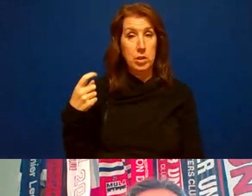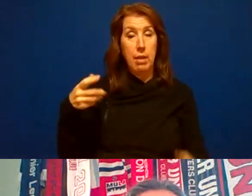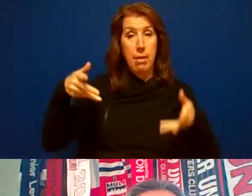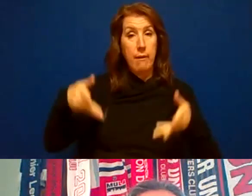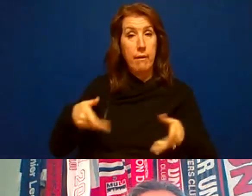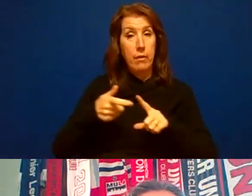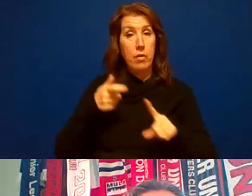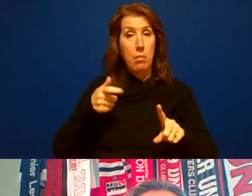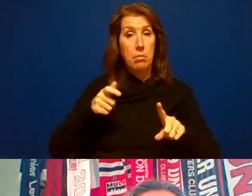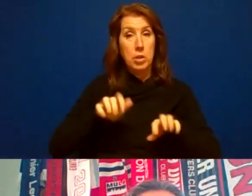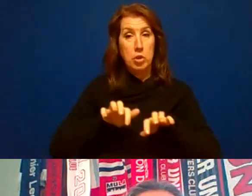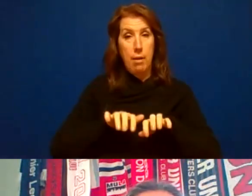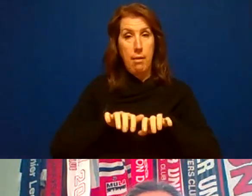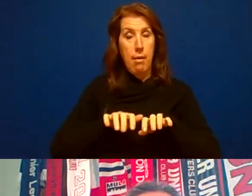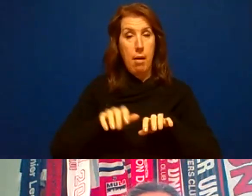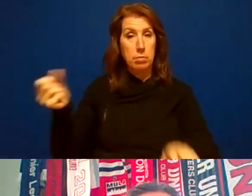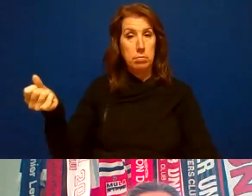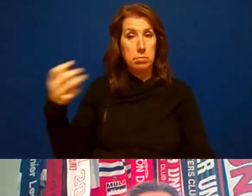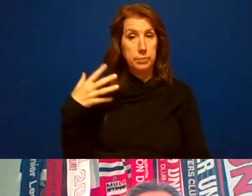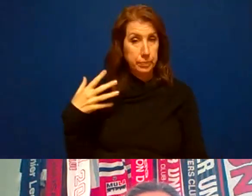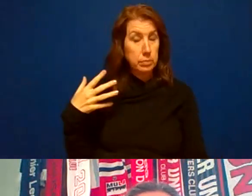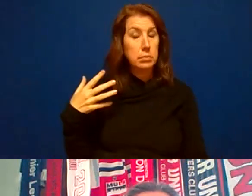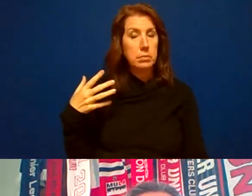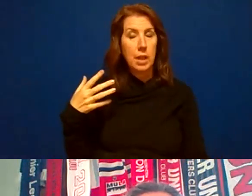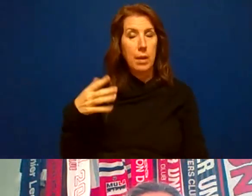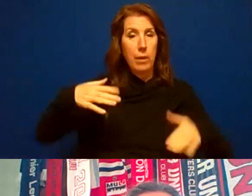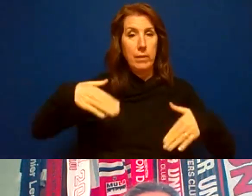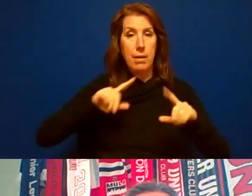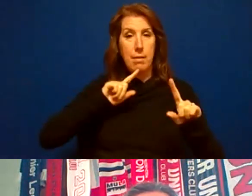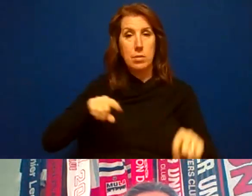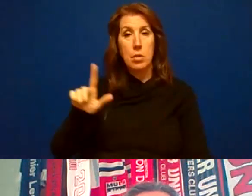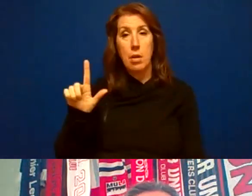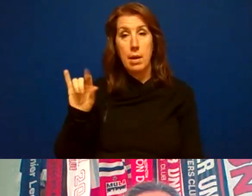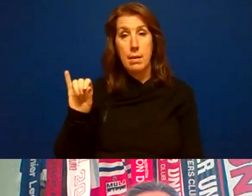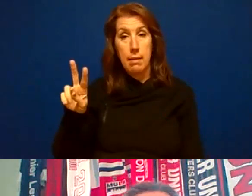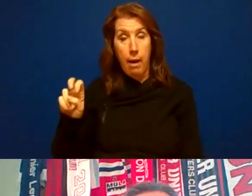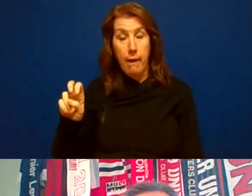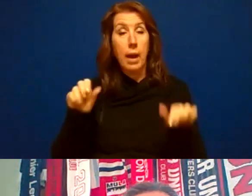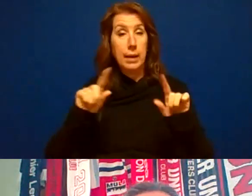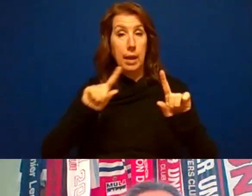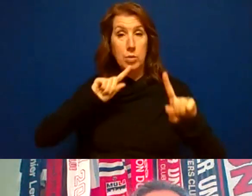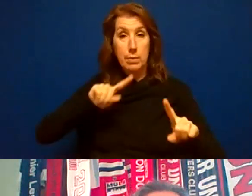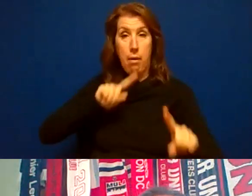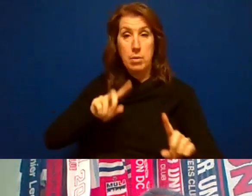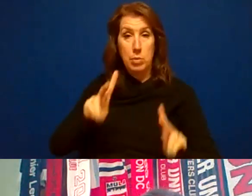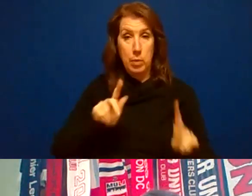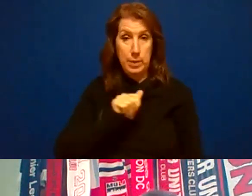chat that didn't get answered live. And I'd be happy to respond to people.